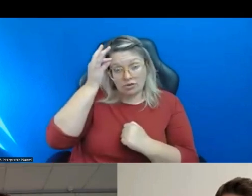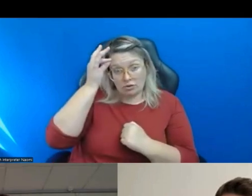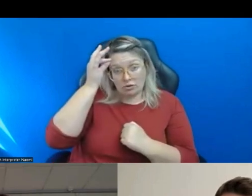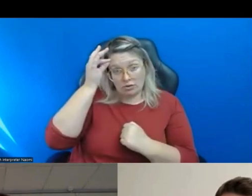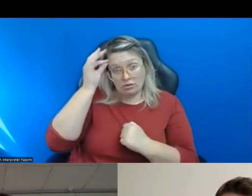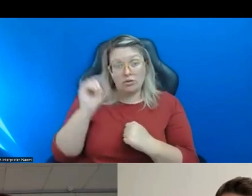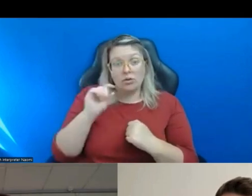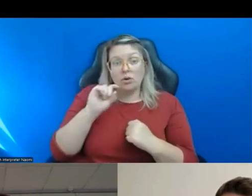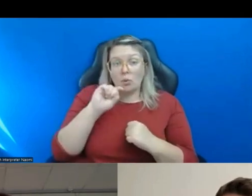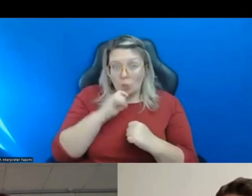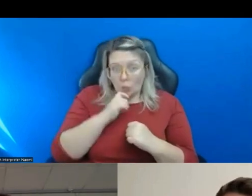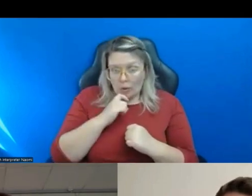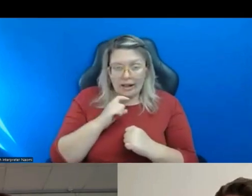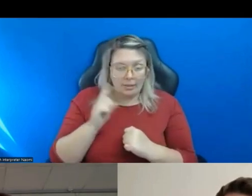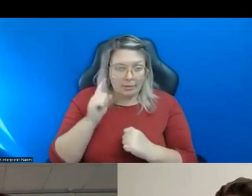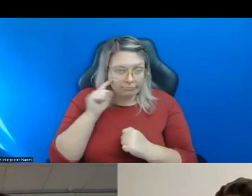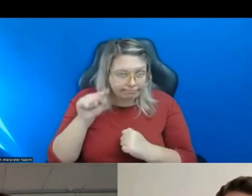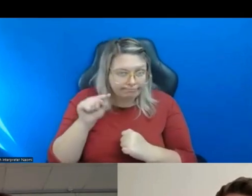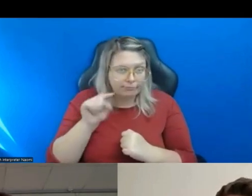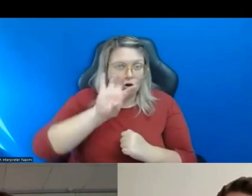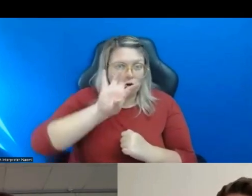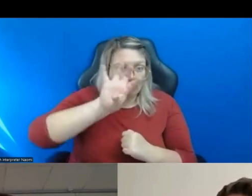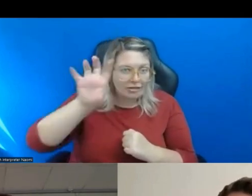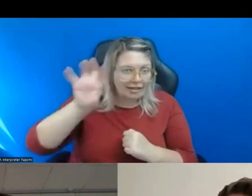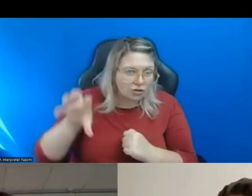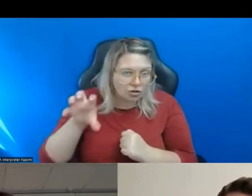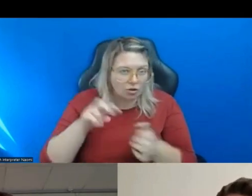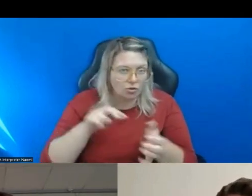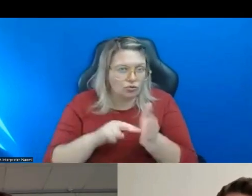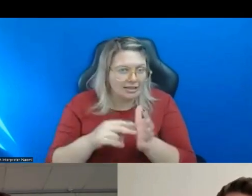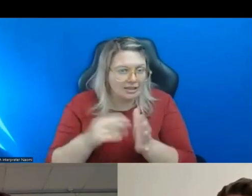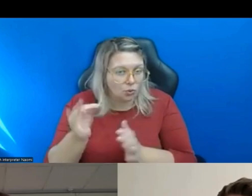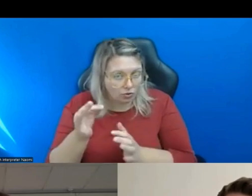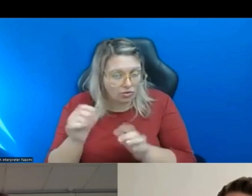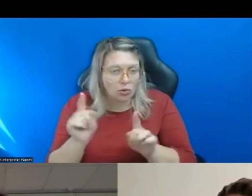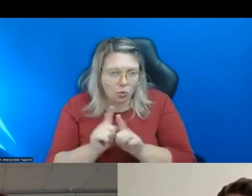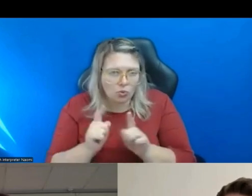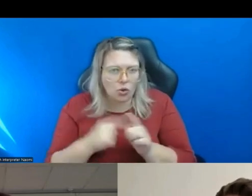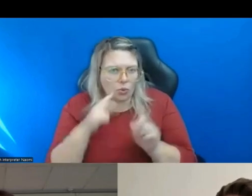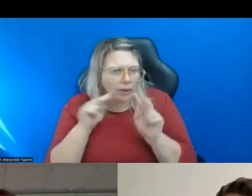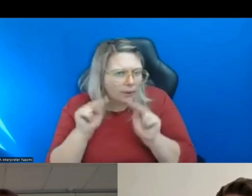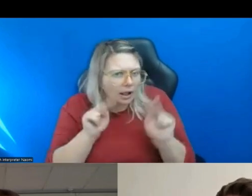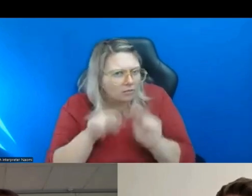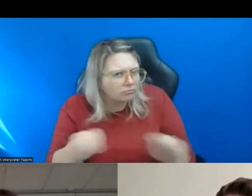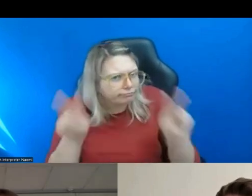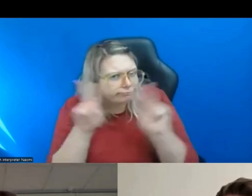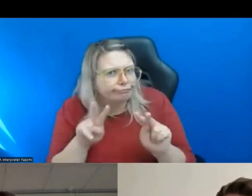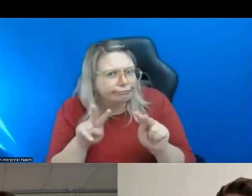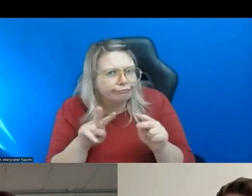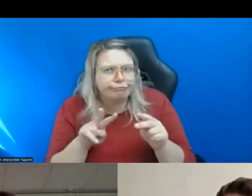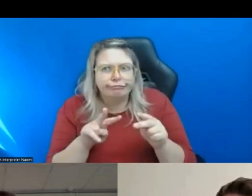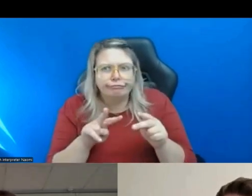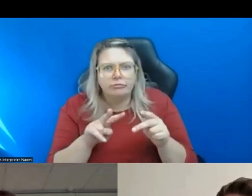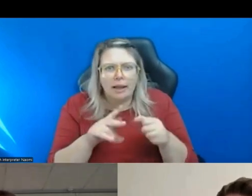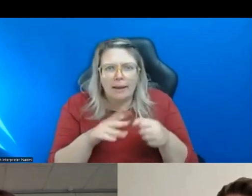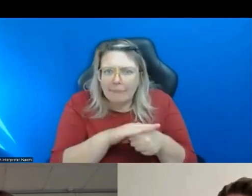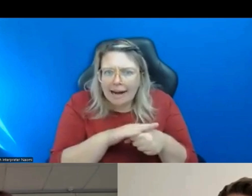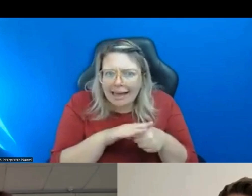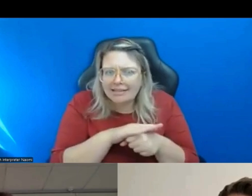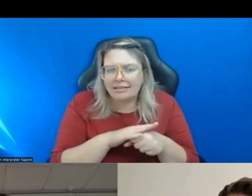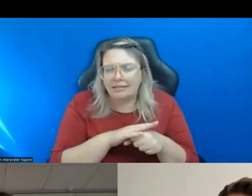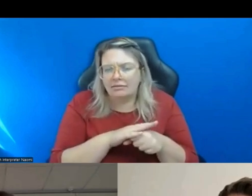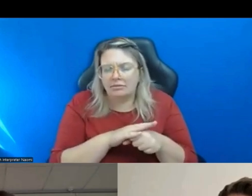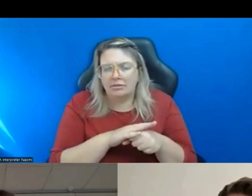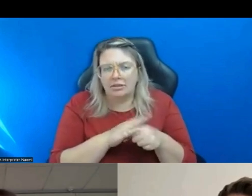more than just those kind of regional strategic authorities. We will continue to respond at a place level, whether the